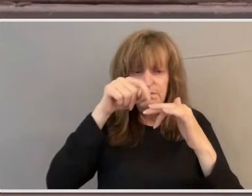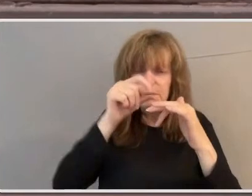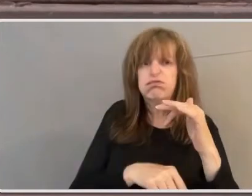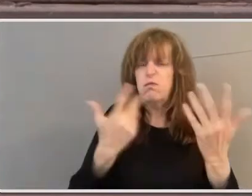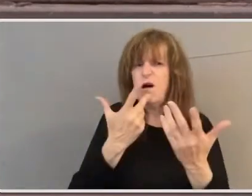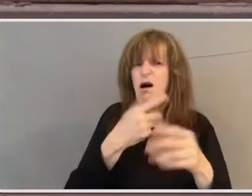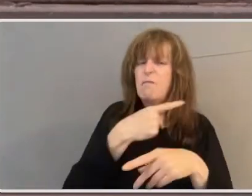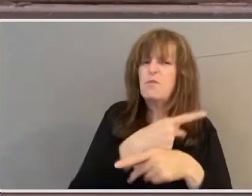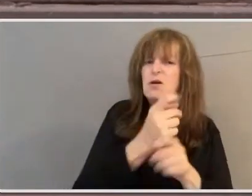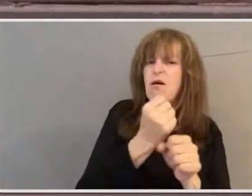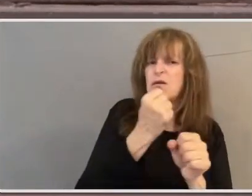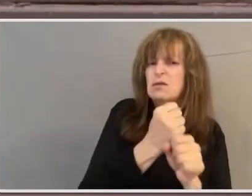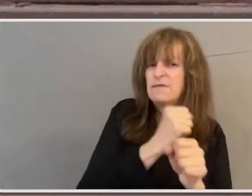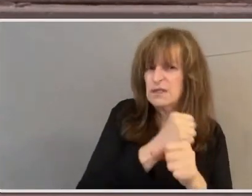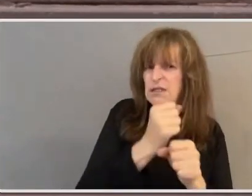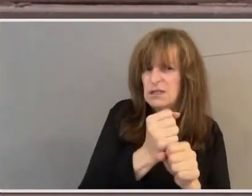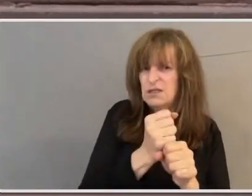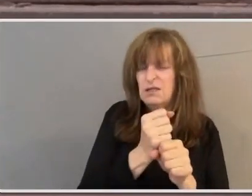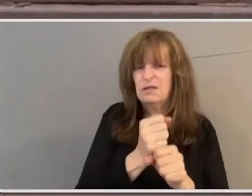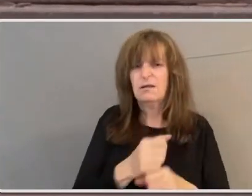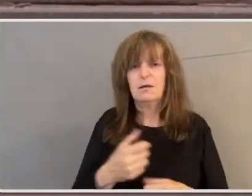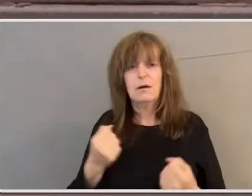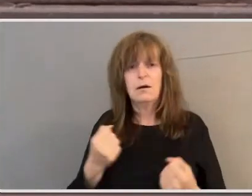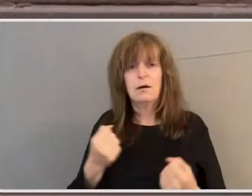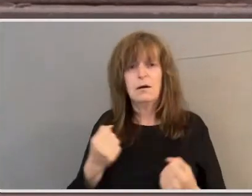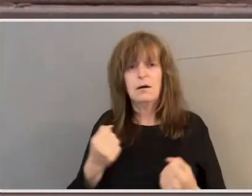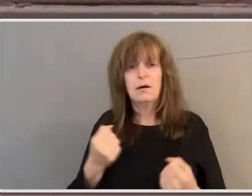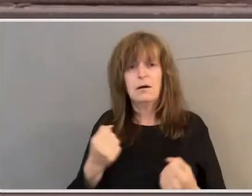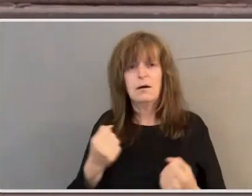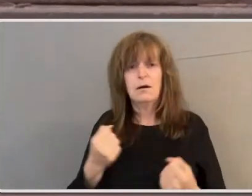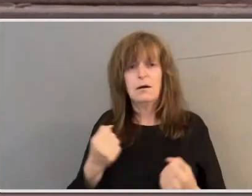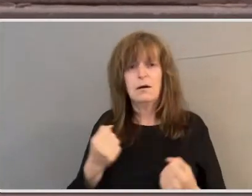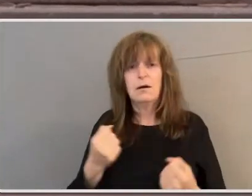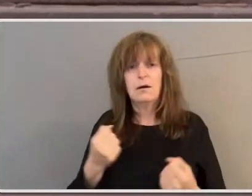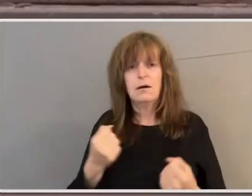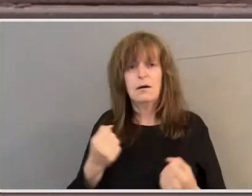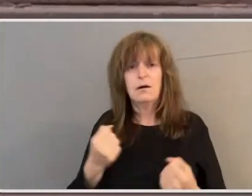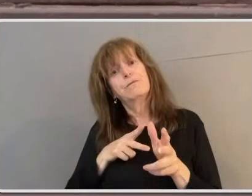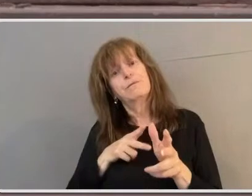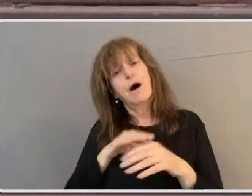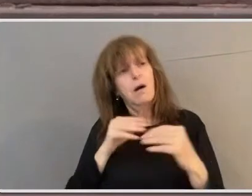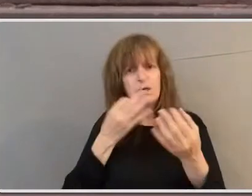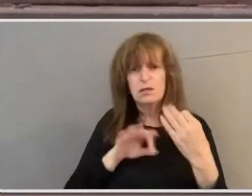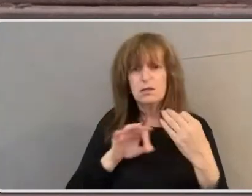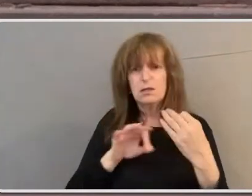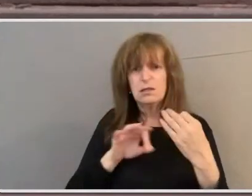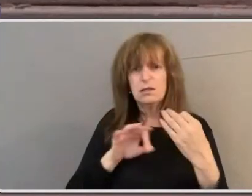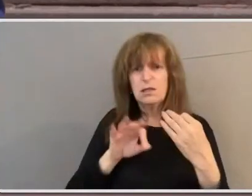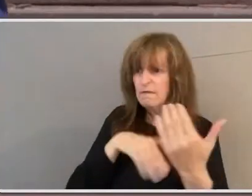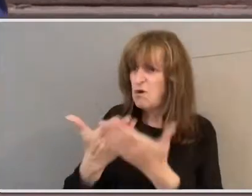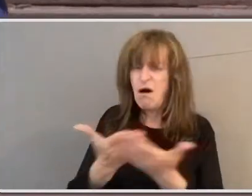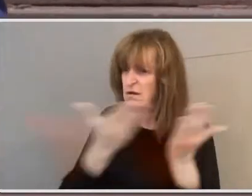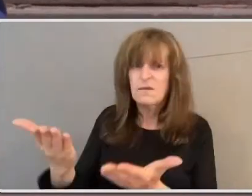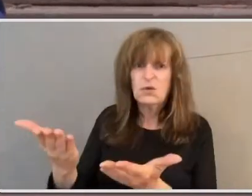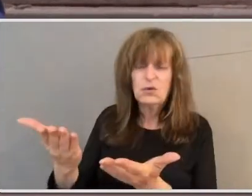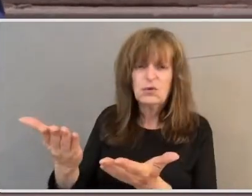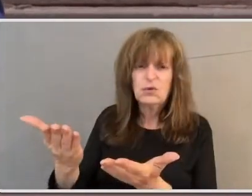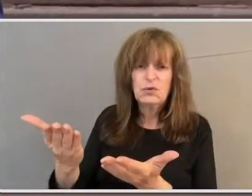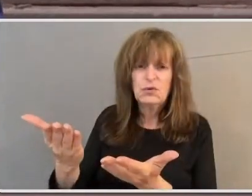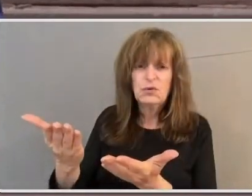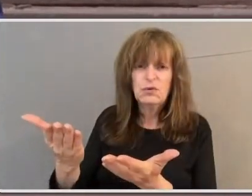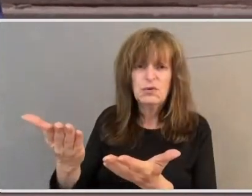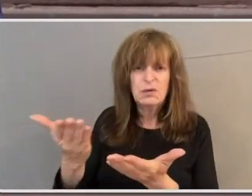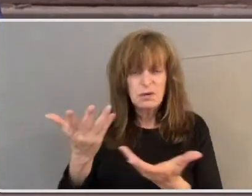overcrowded highways instead of getting to the market sooner. We can't afford to delay. We need to